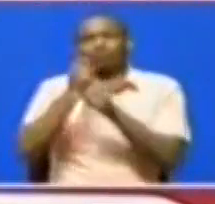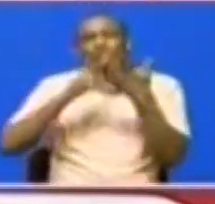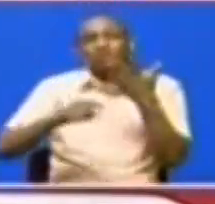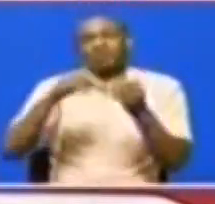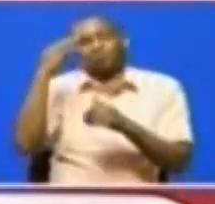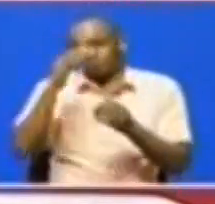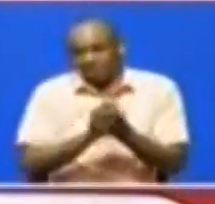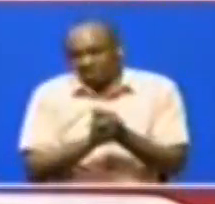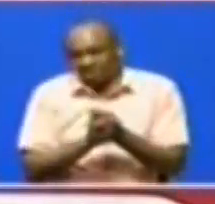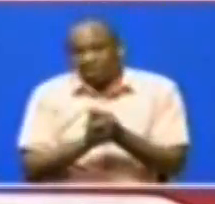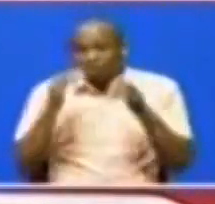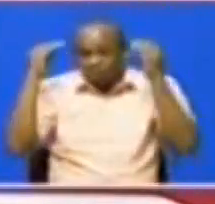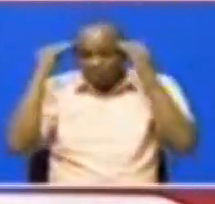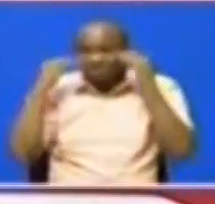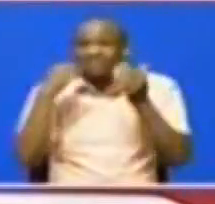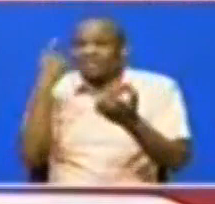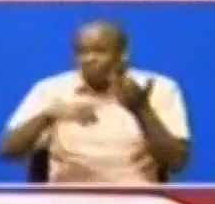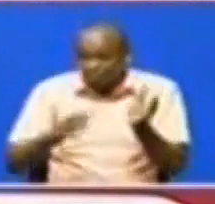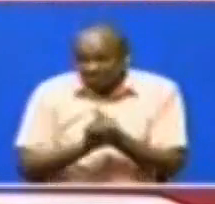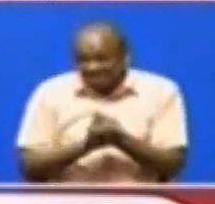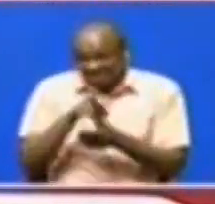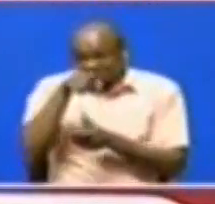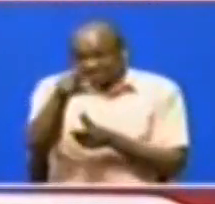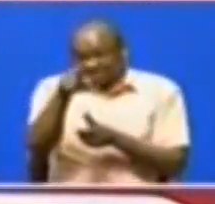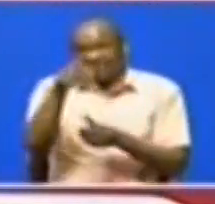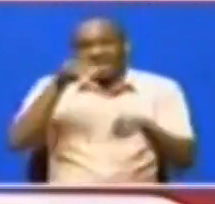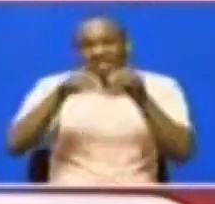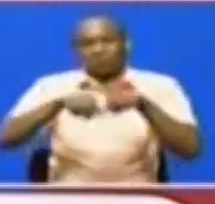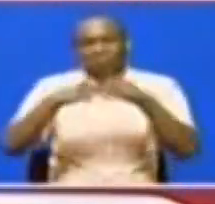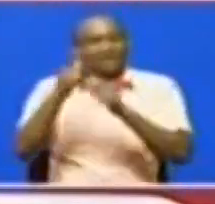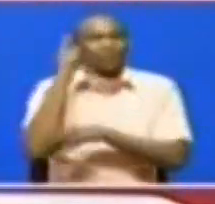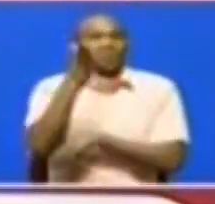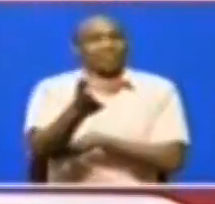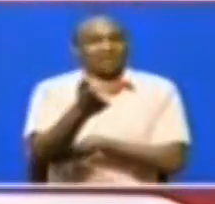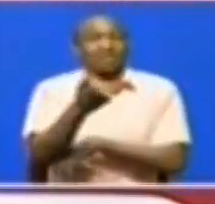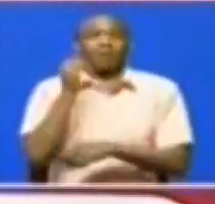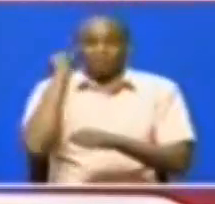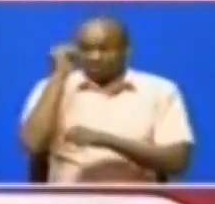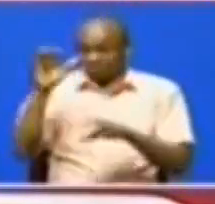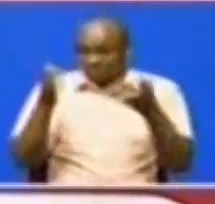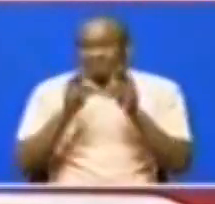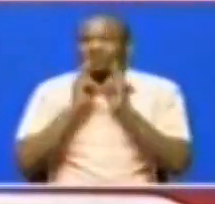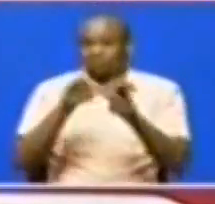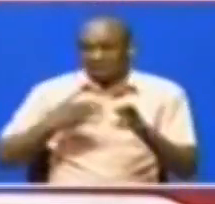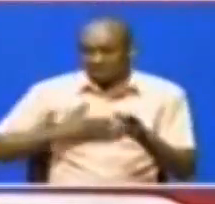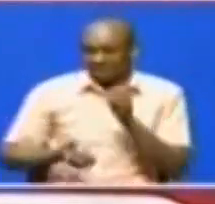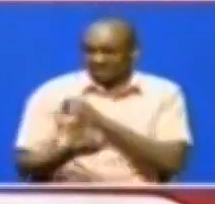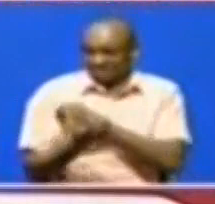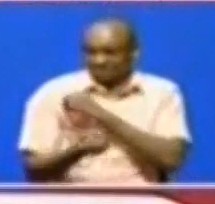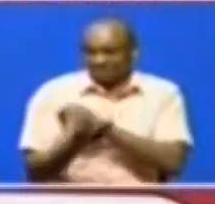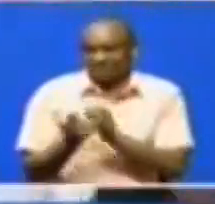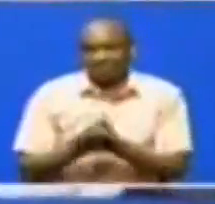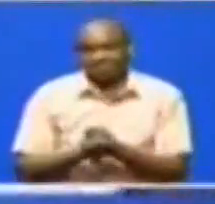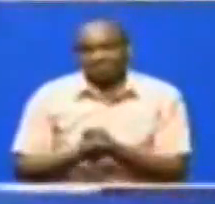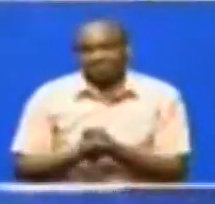IEBC, which the court ruled presided over a shambolic election? Political affairs reporter Murimi Mwangi now interrogates.